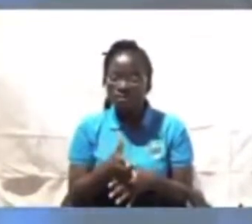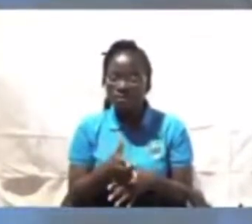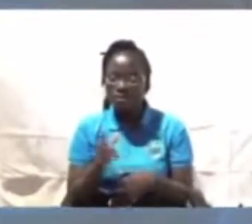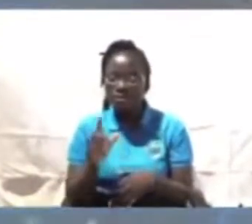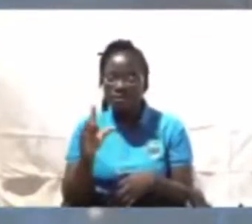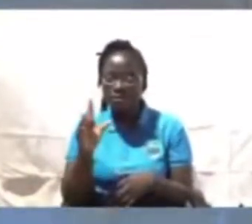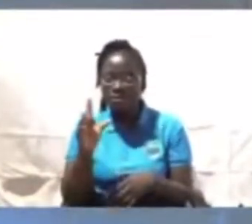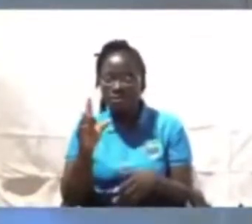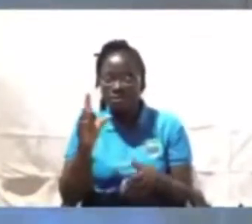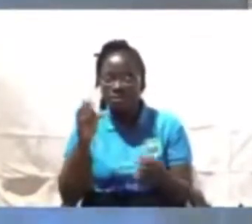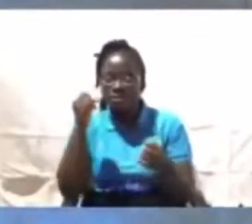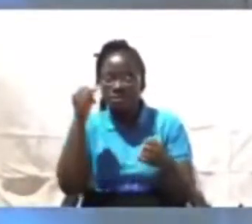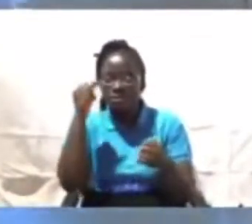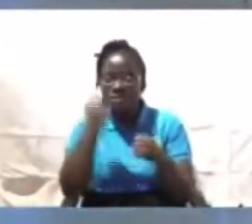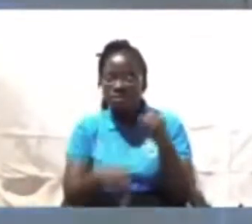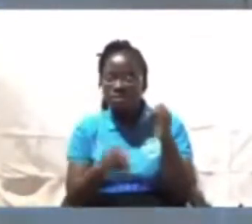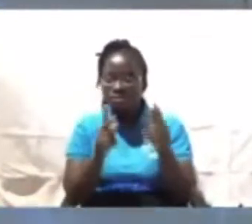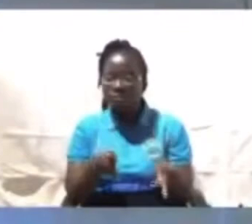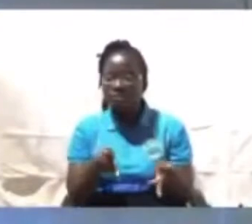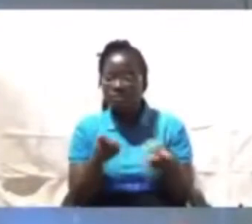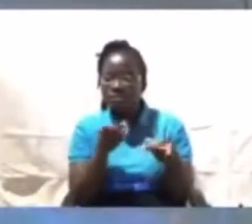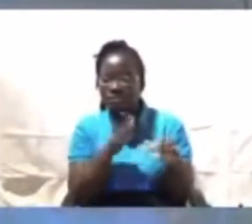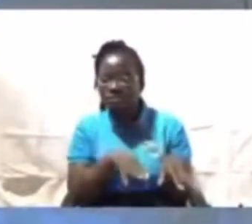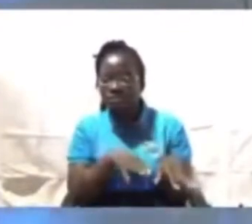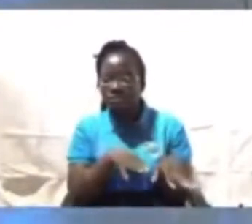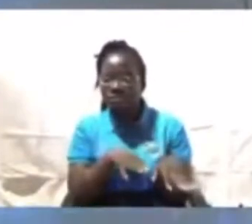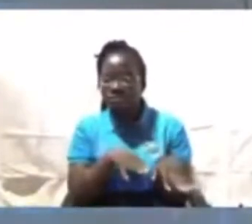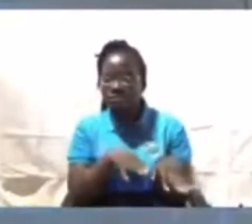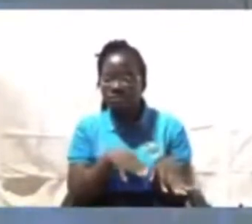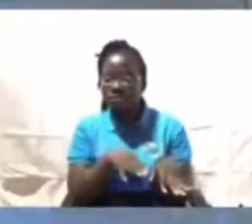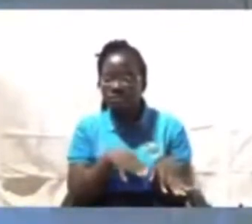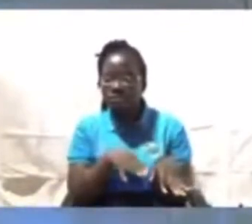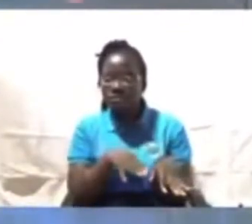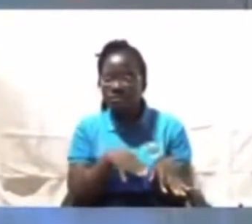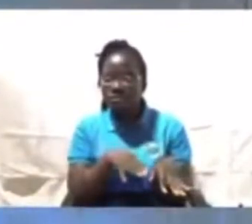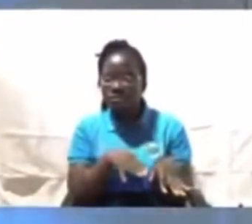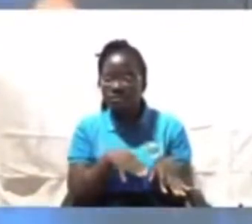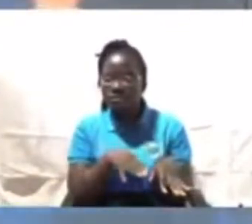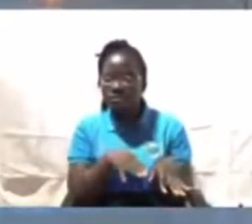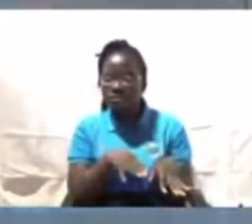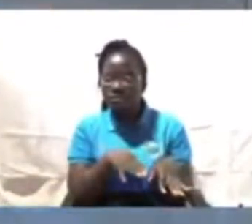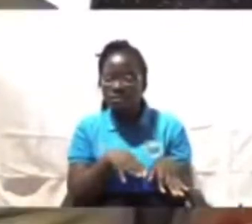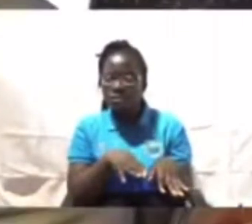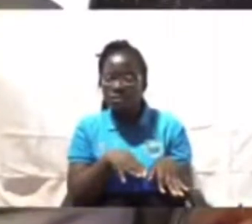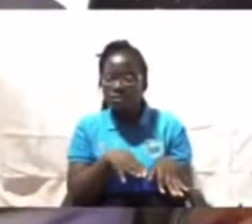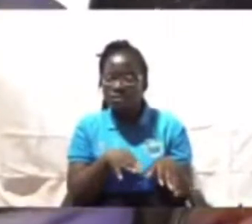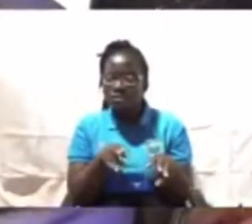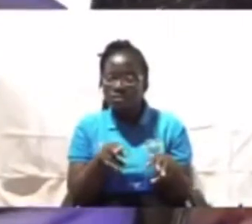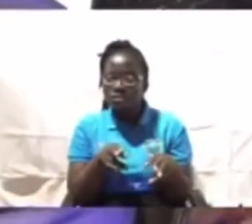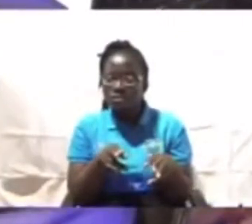kobium. Because akoya abakwa samse ukwa 2 years there obako